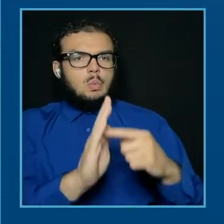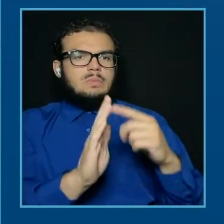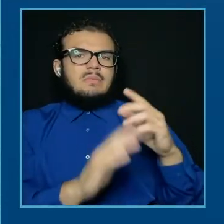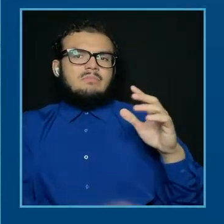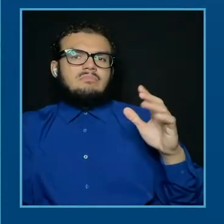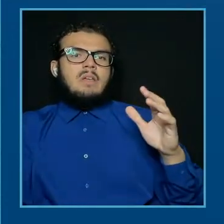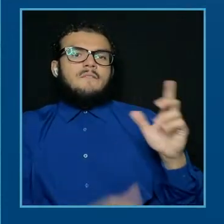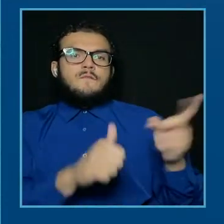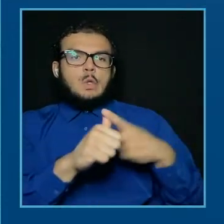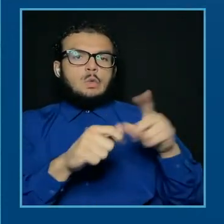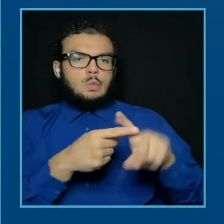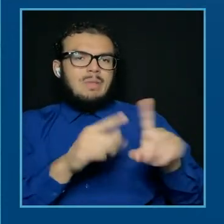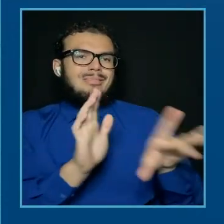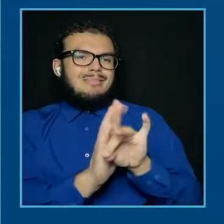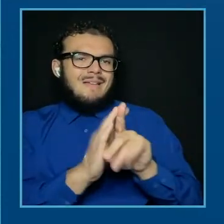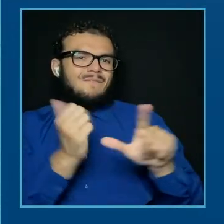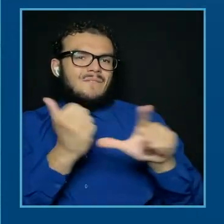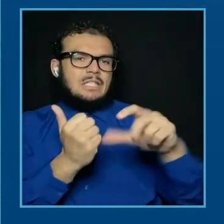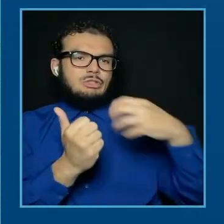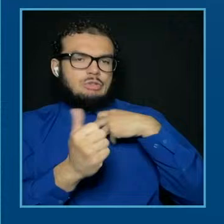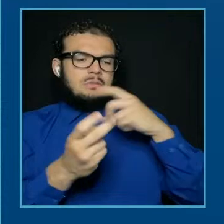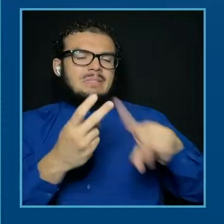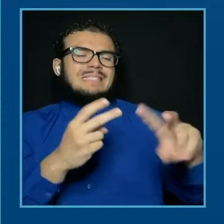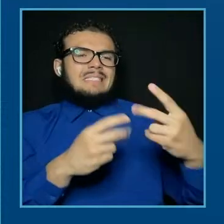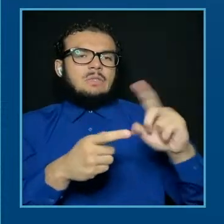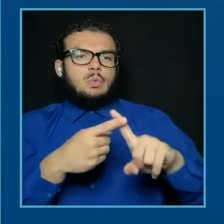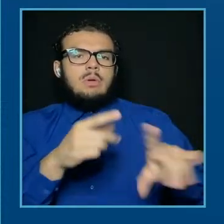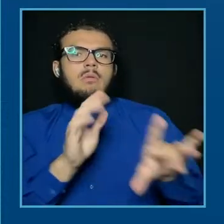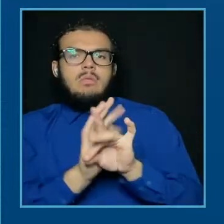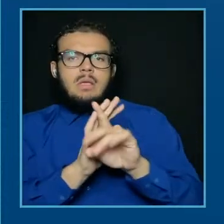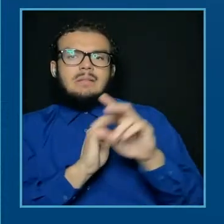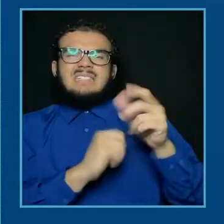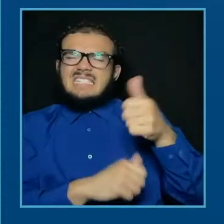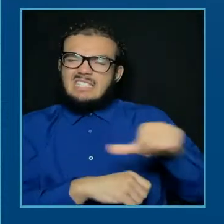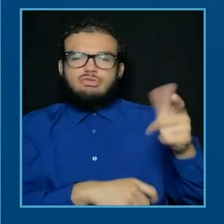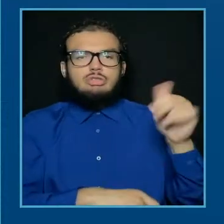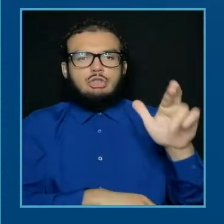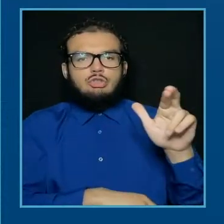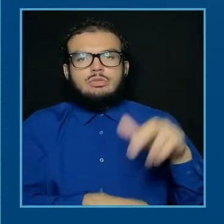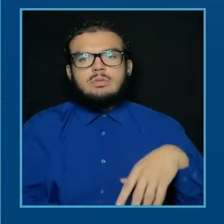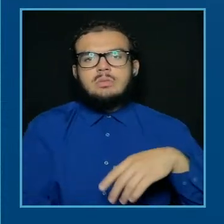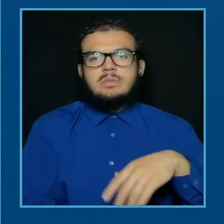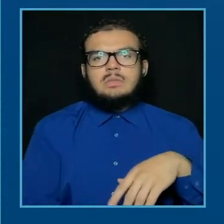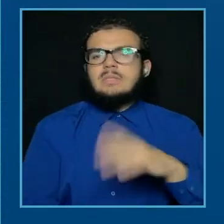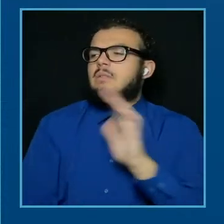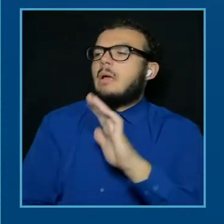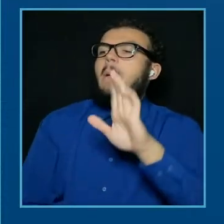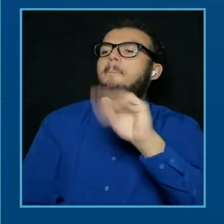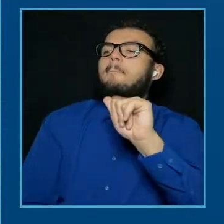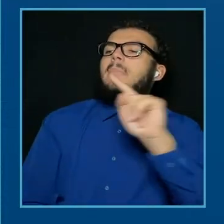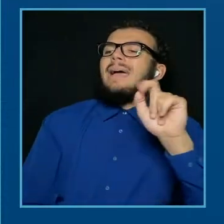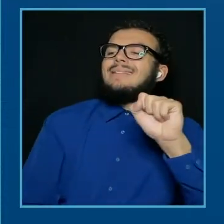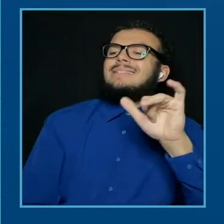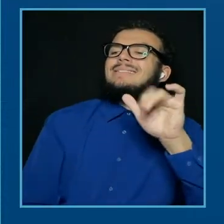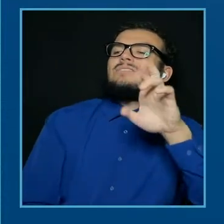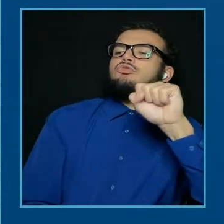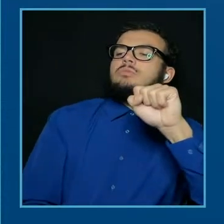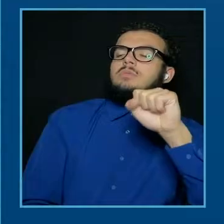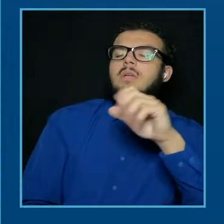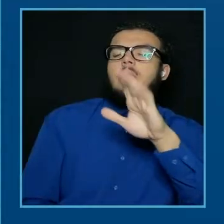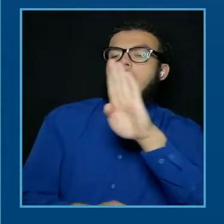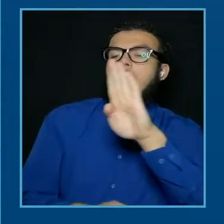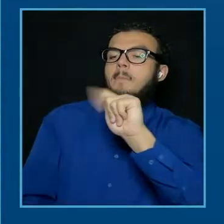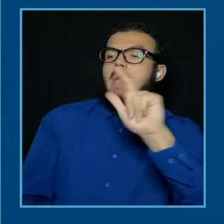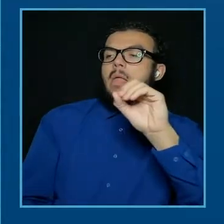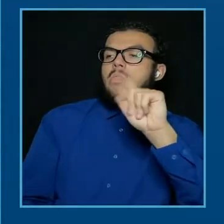male vice chair and the second to elect a vice chair of any gender. So the but I would say ballot series because it may not be one ballot. Remember, Artie was